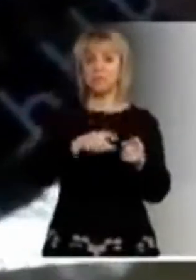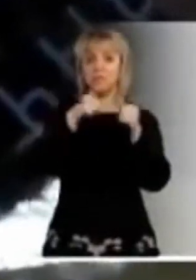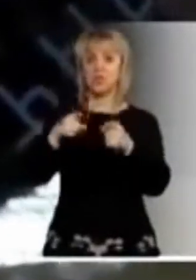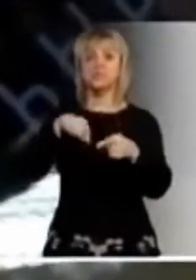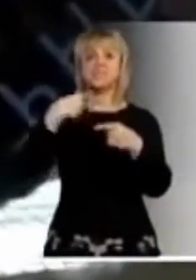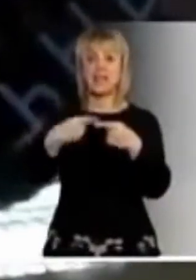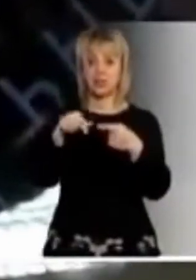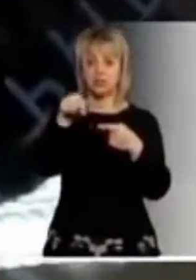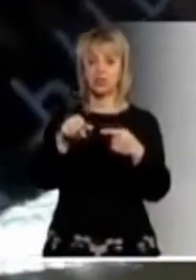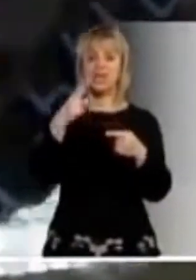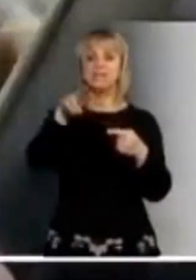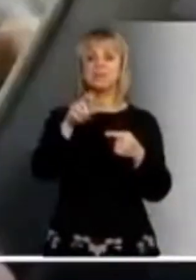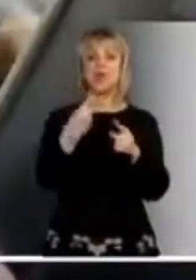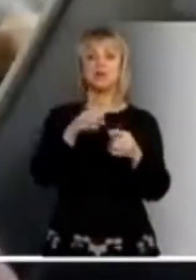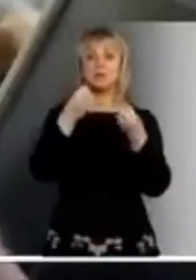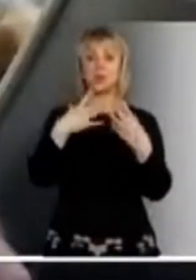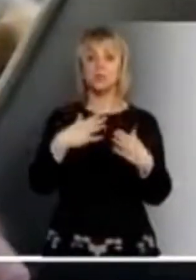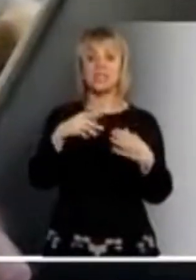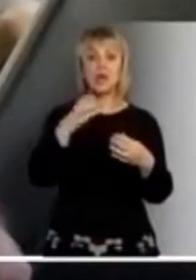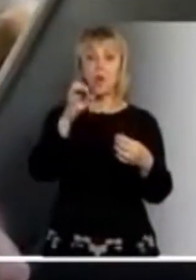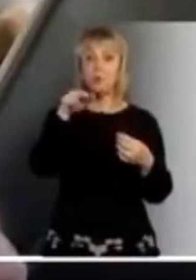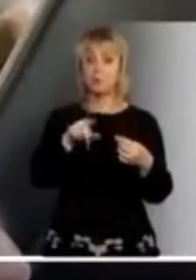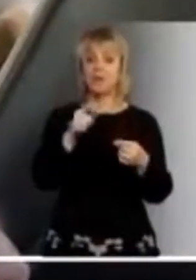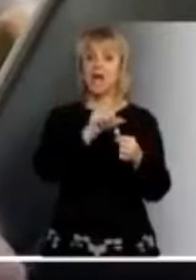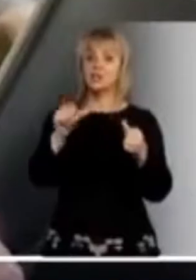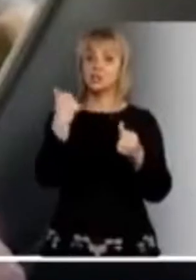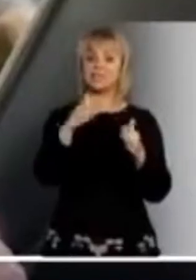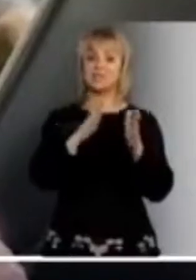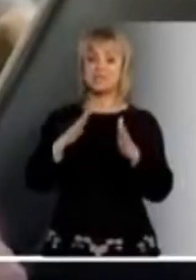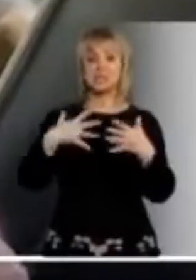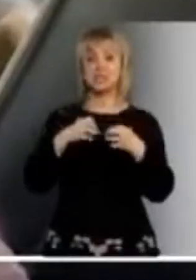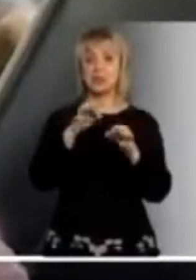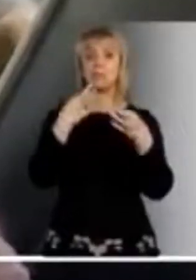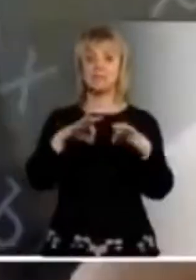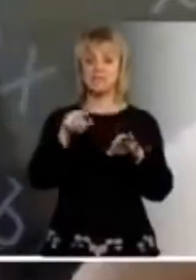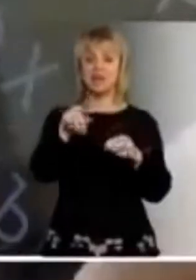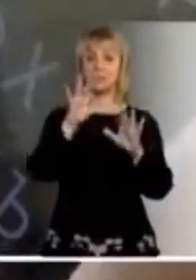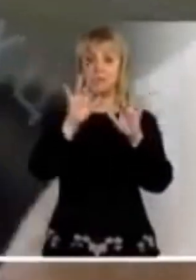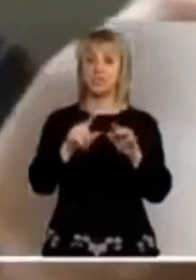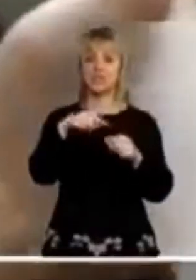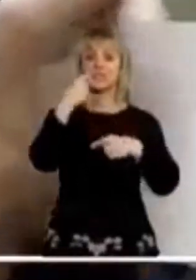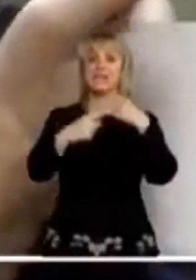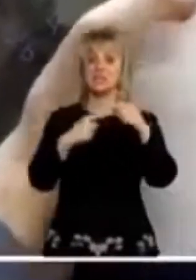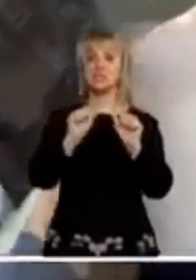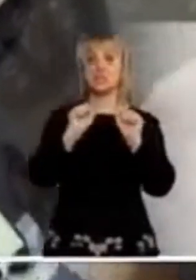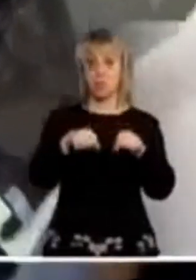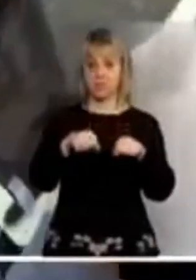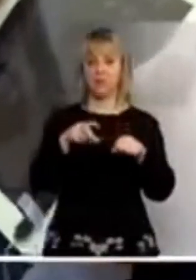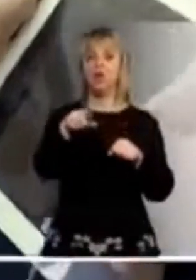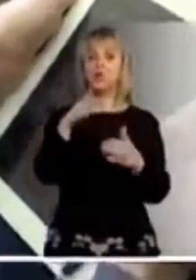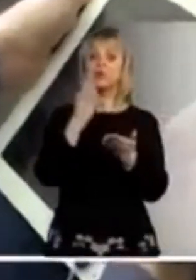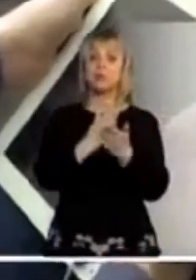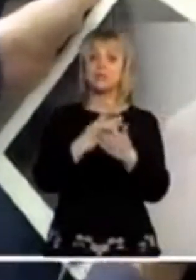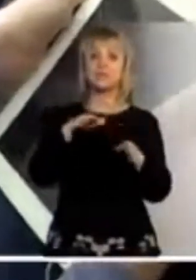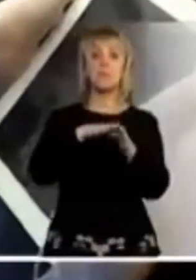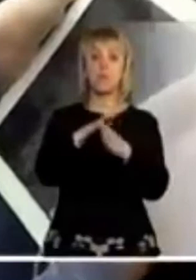moves on. For Dmitry, it's just an experiment. He is able to print text in the traditional way, but he